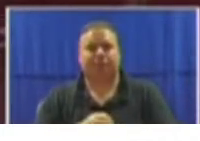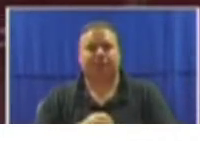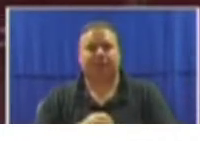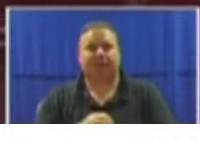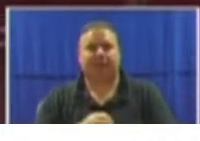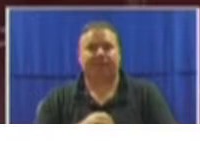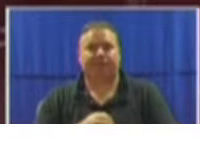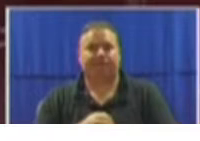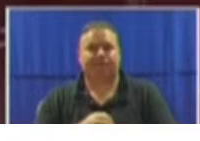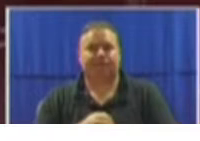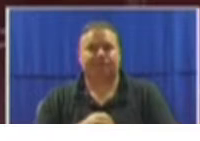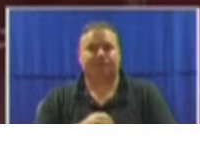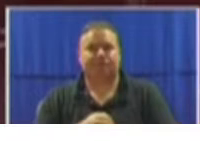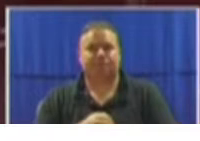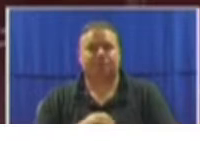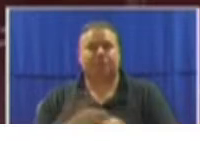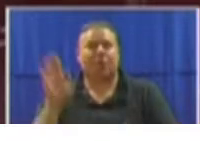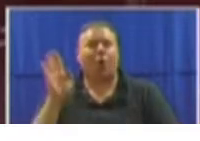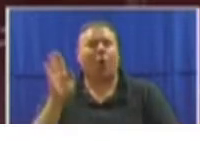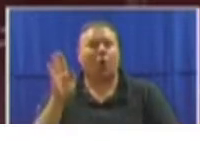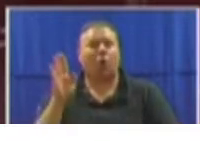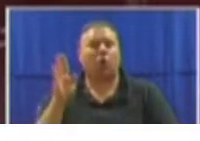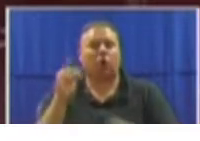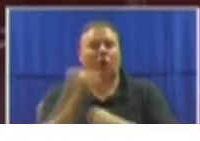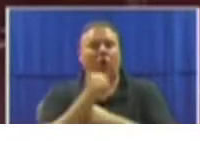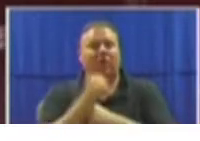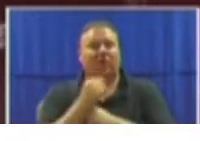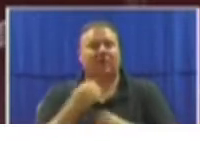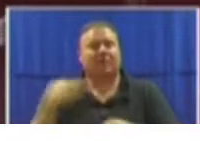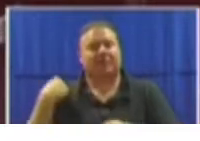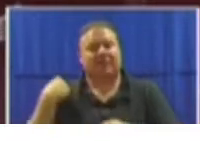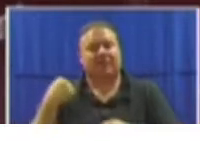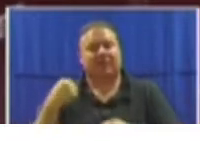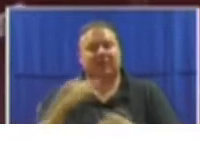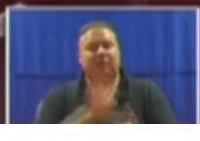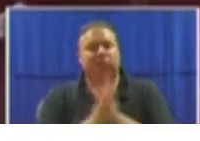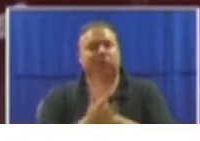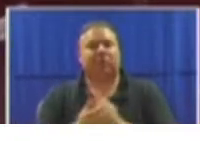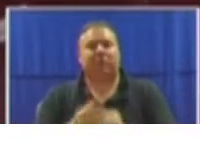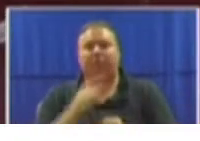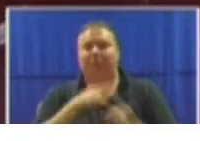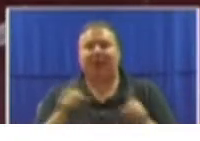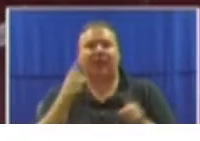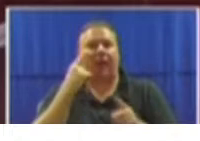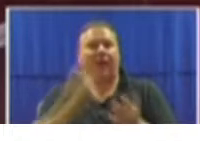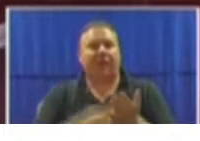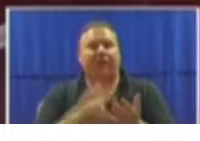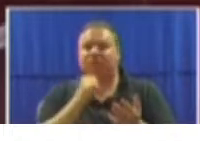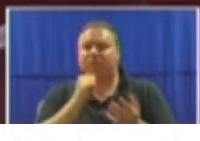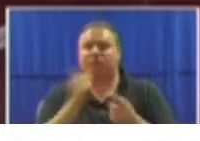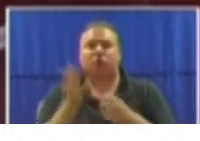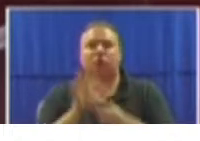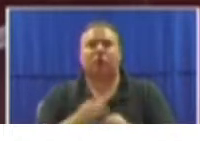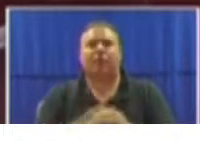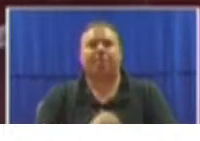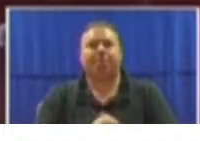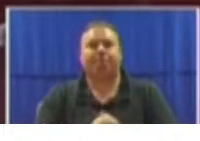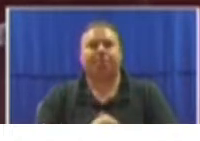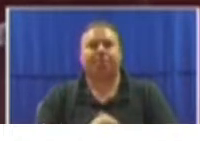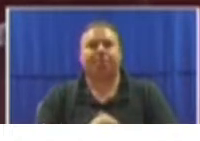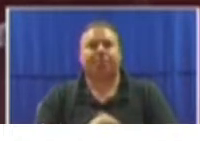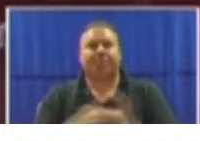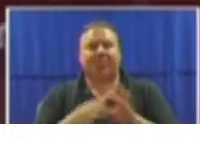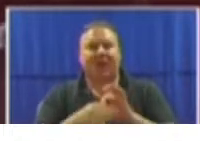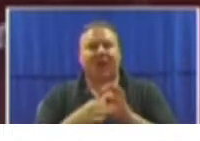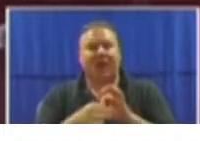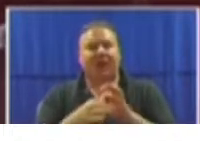oath of office by the ministers without providing any substantial evidence. It then links this to the redeployment